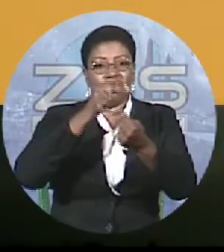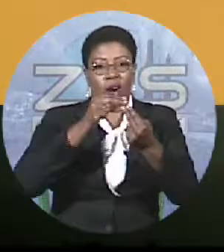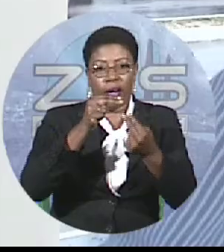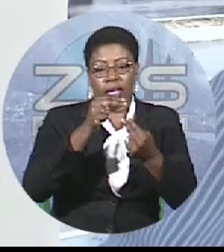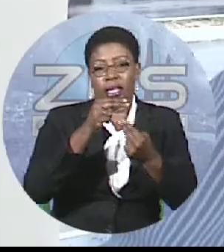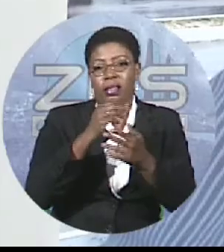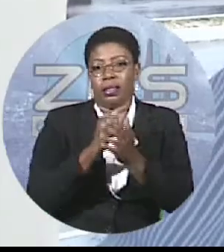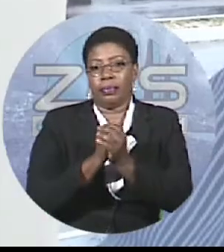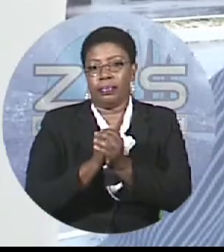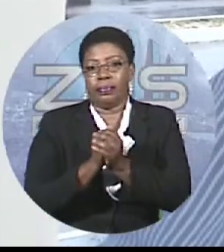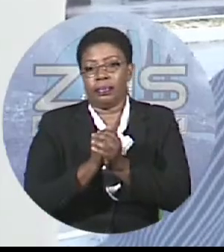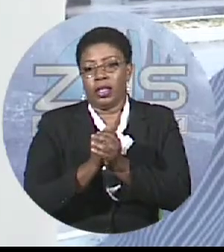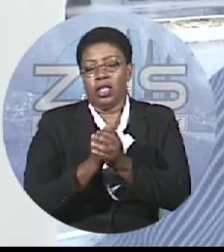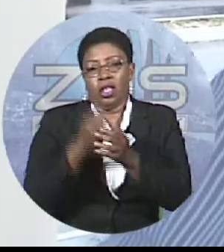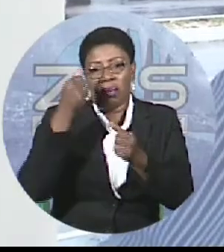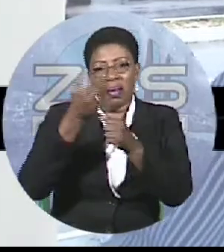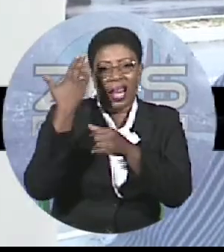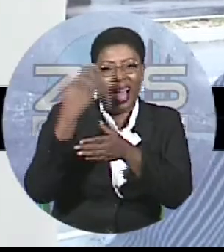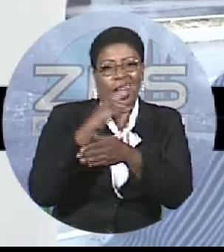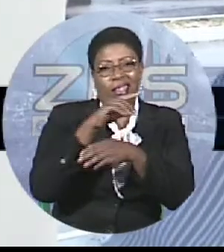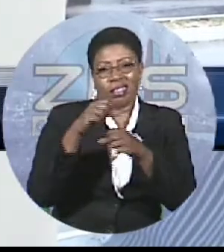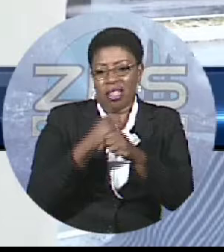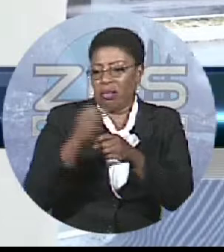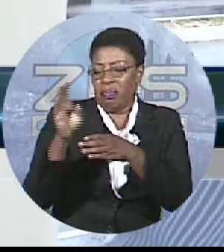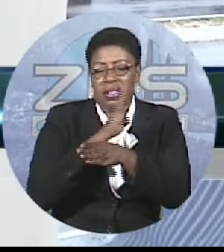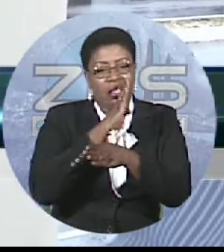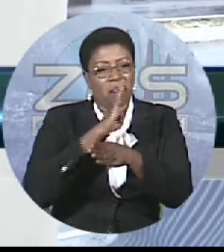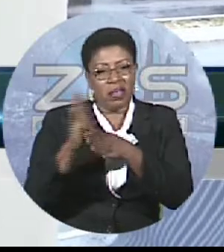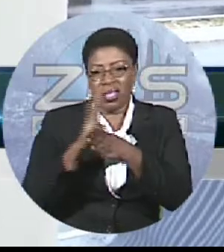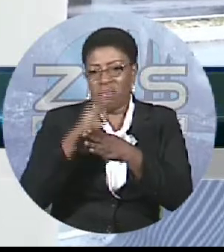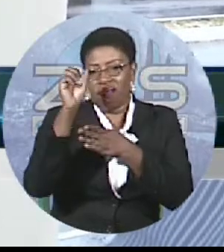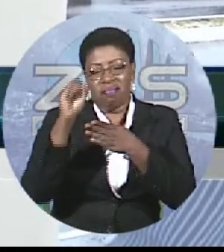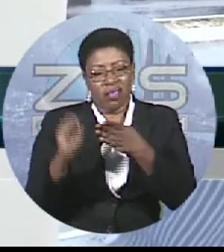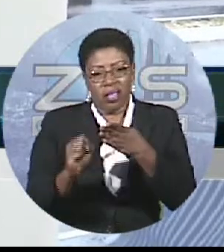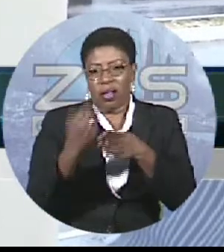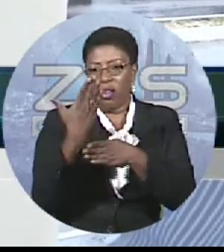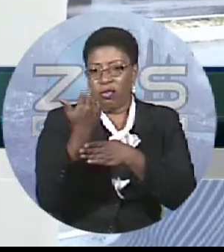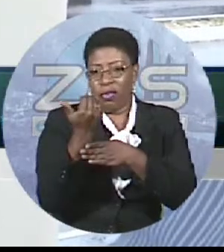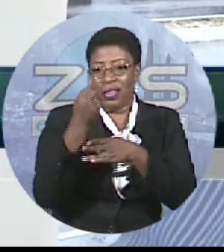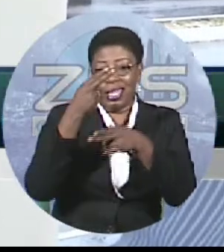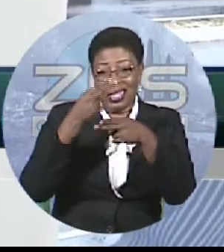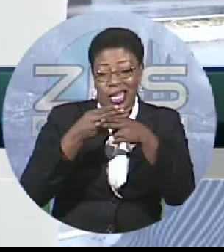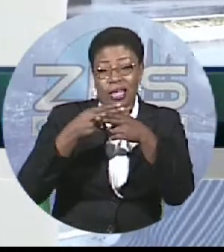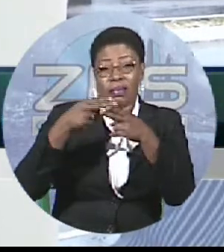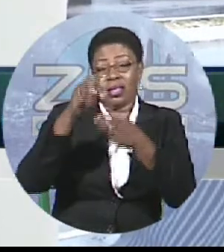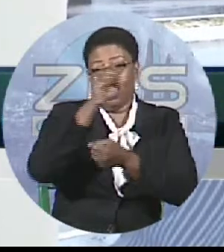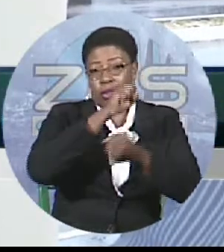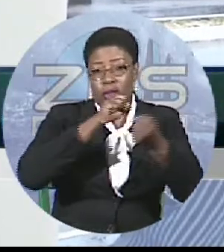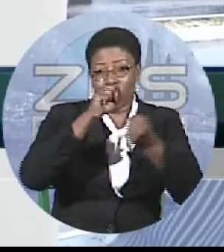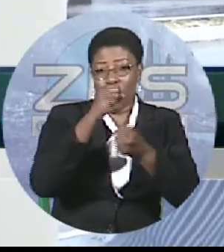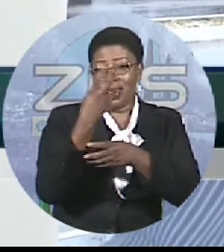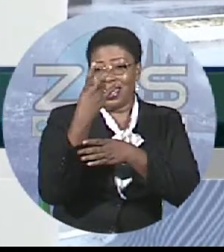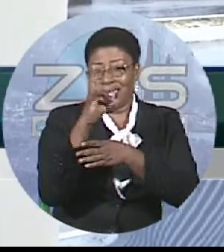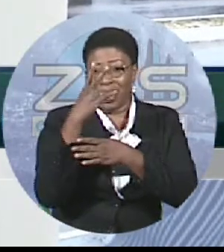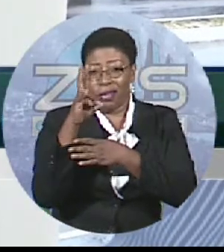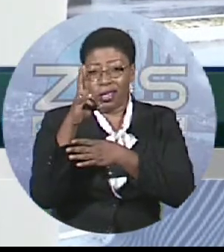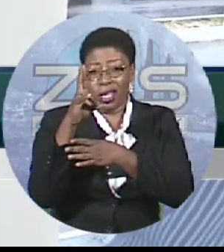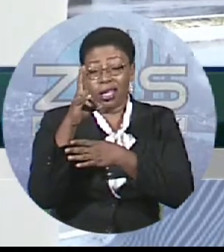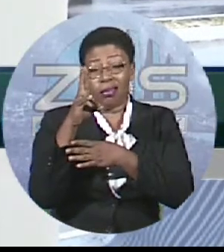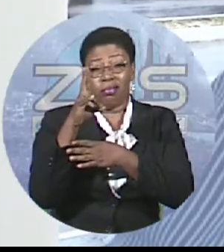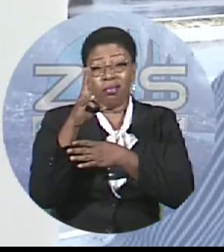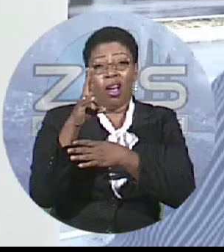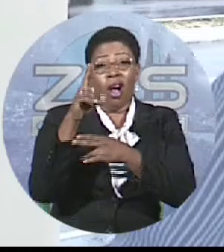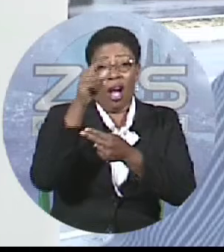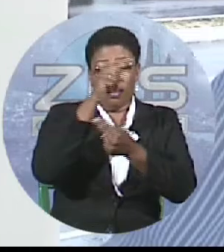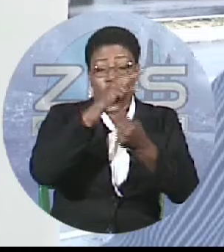hurricanes. You would recall last year we had a pretty busy season with some 15 named storms. We had 7 hurricanes and 4 major